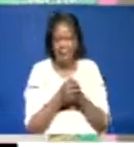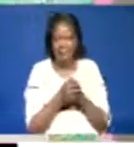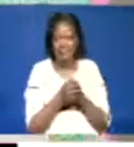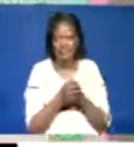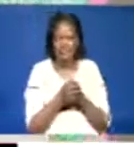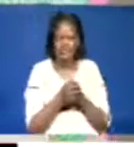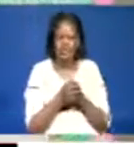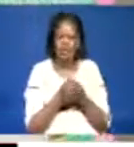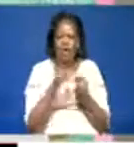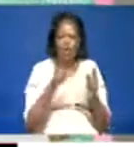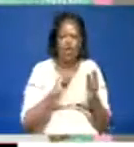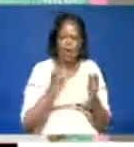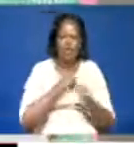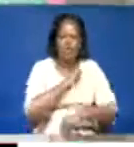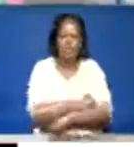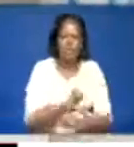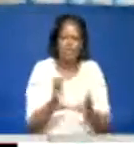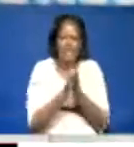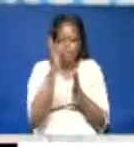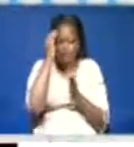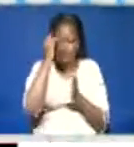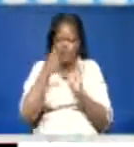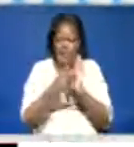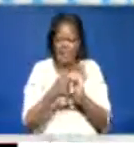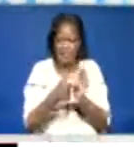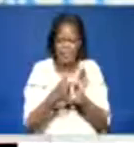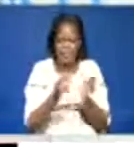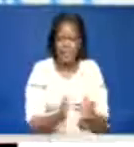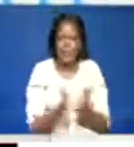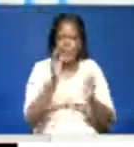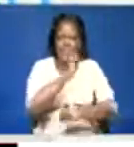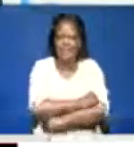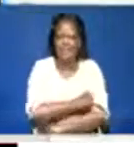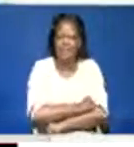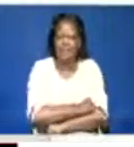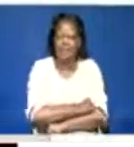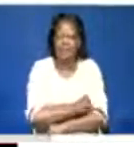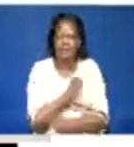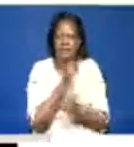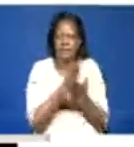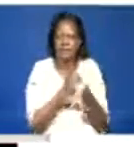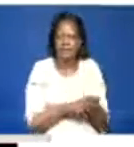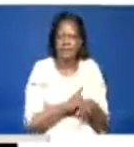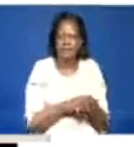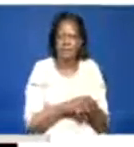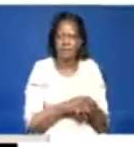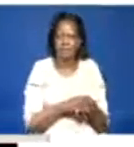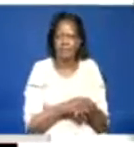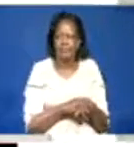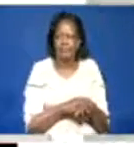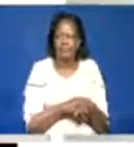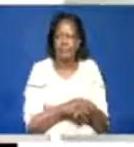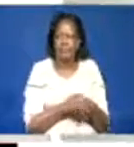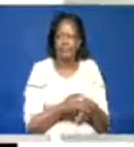our students, and you see, like a public school, sometimes children burn schools because